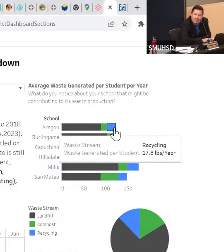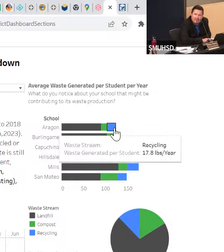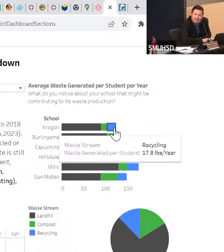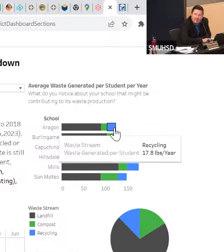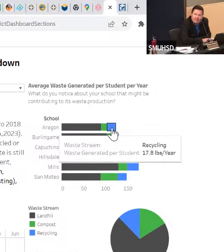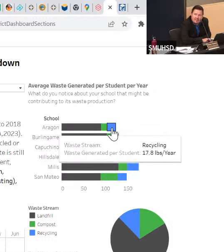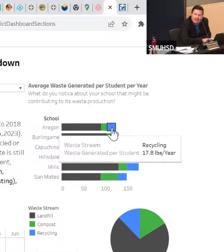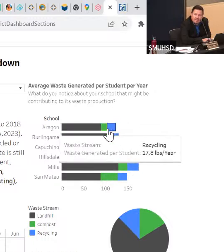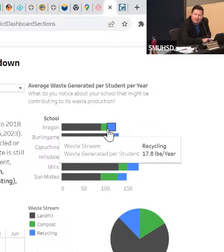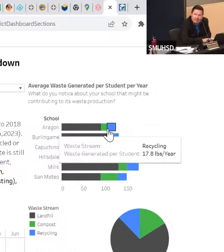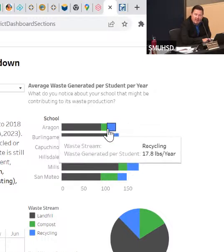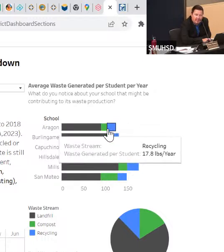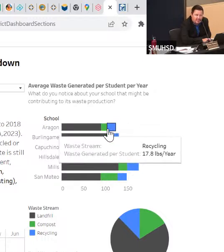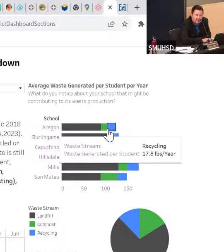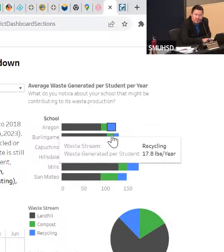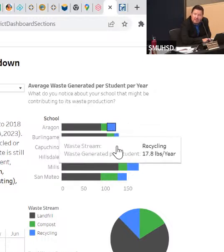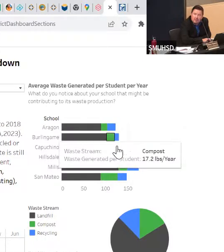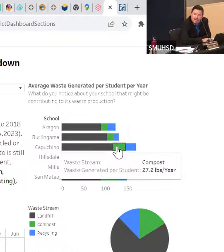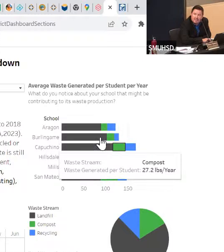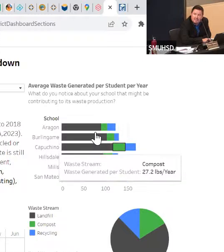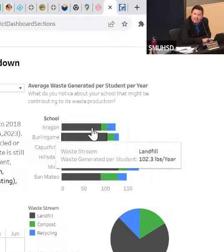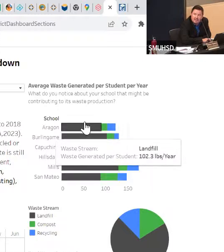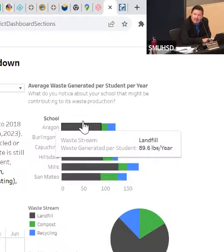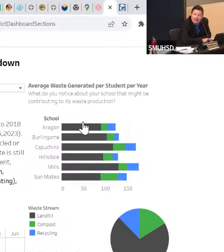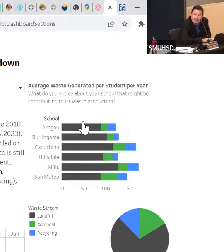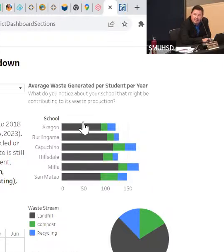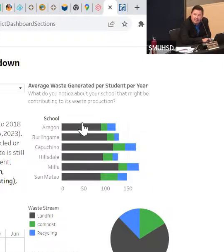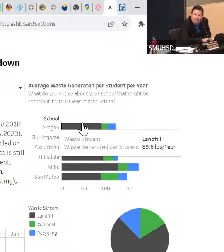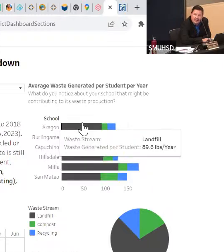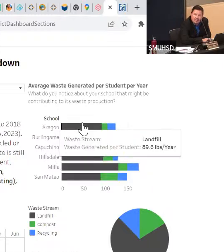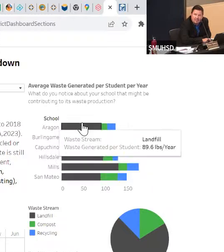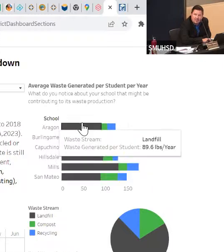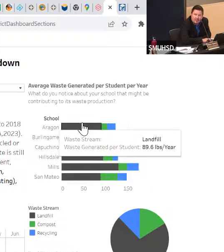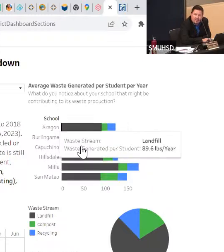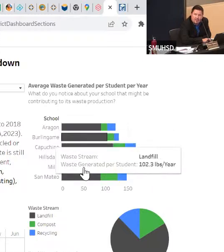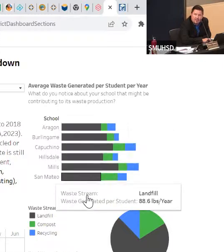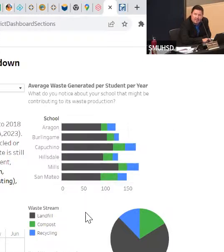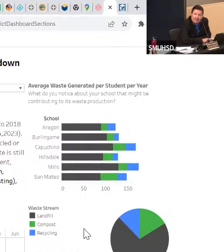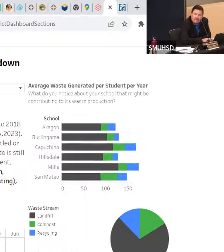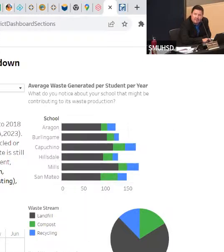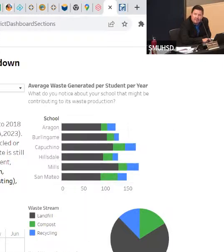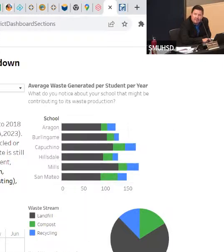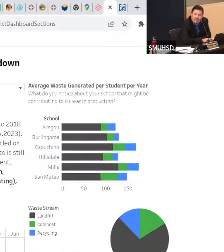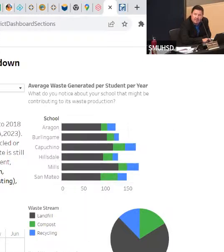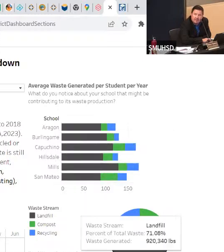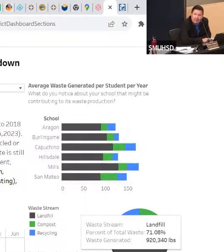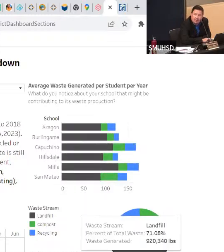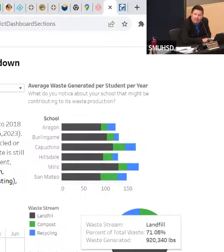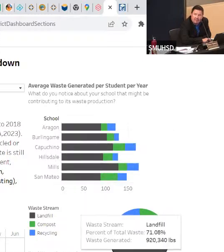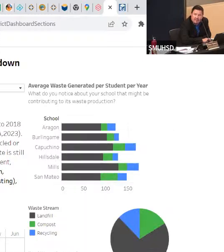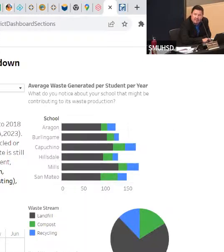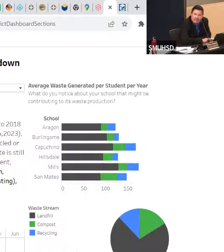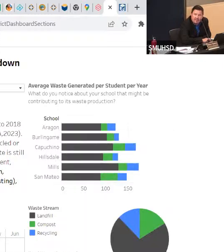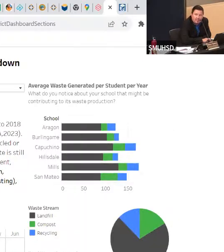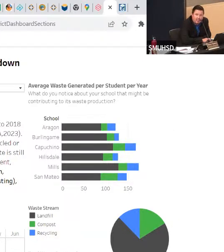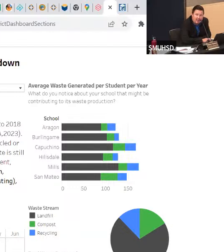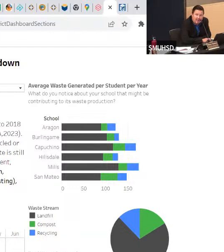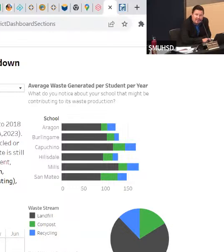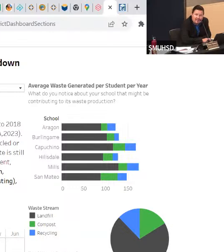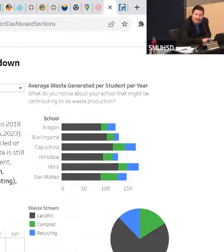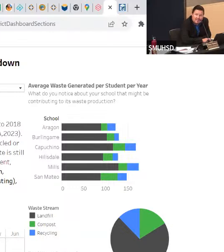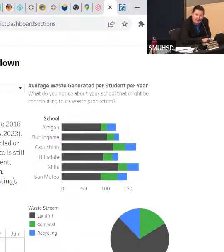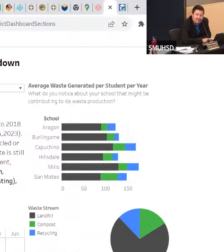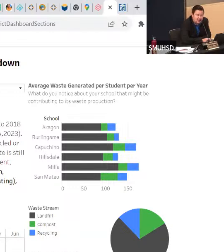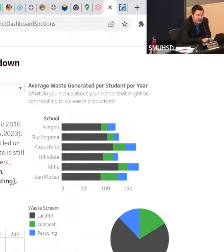being recycled, how much is green waste, and then how much is going into our landfills. And so obviously we would like this